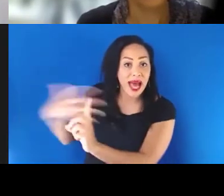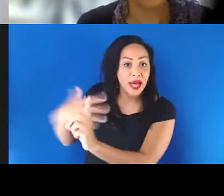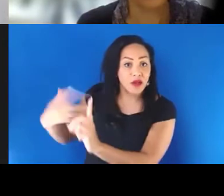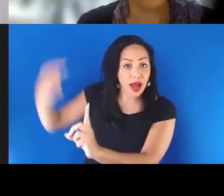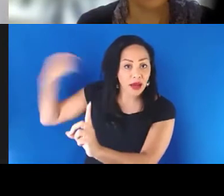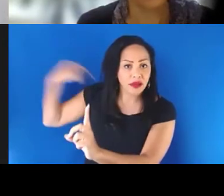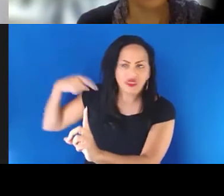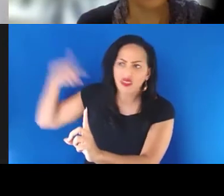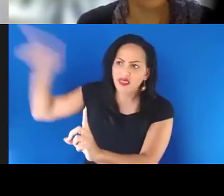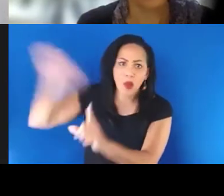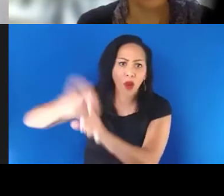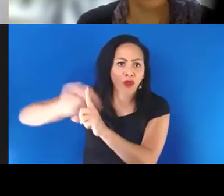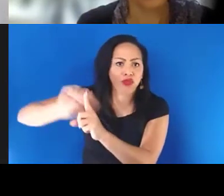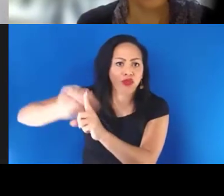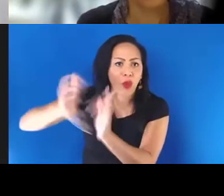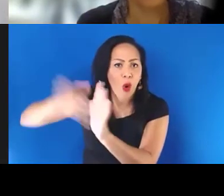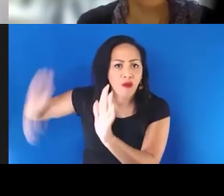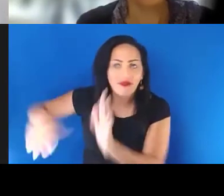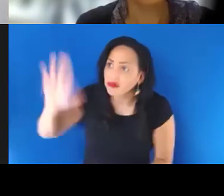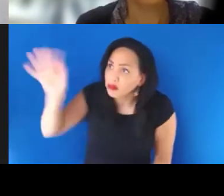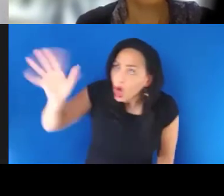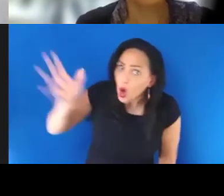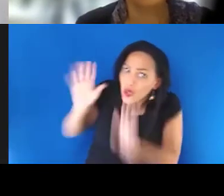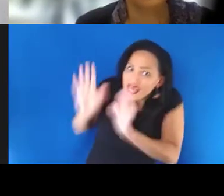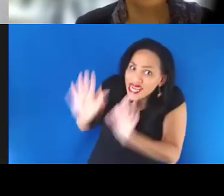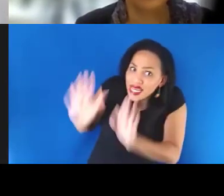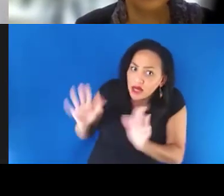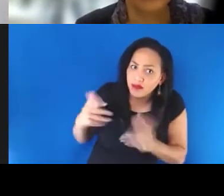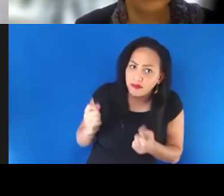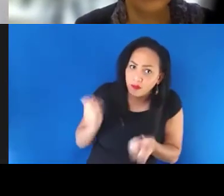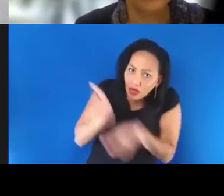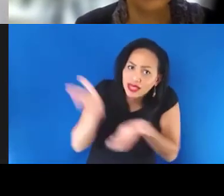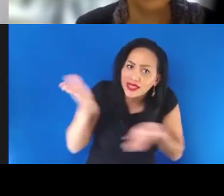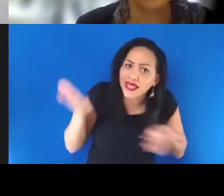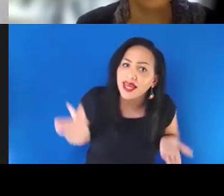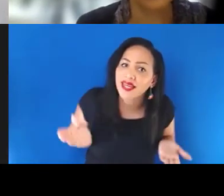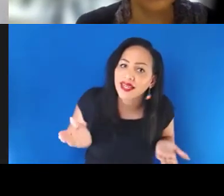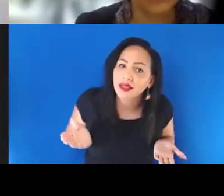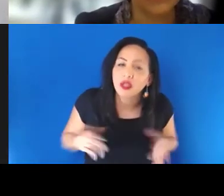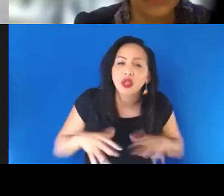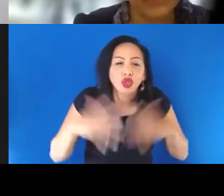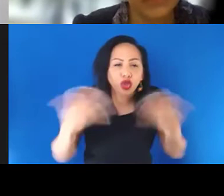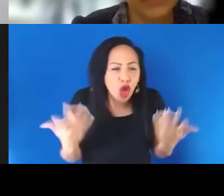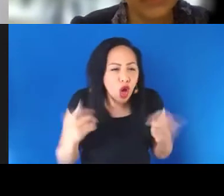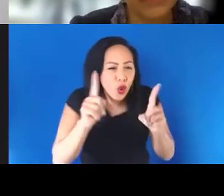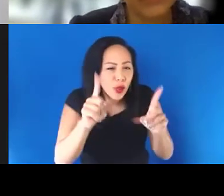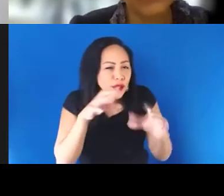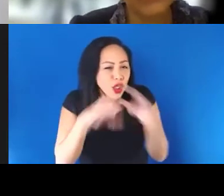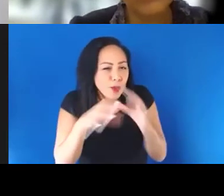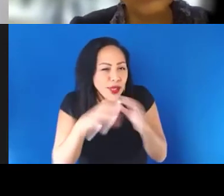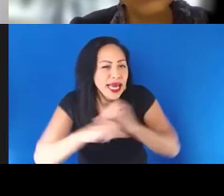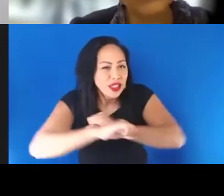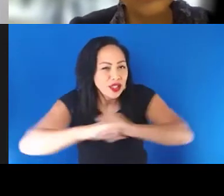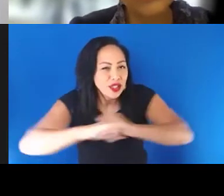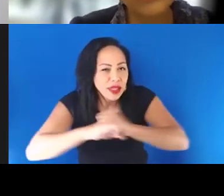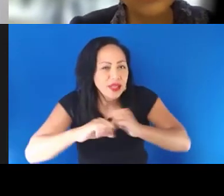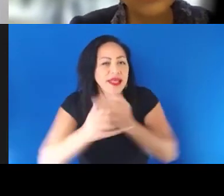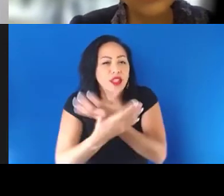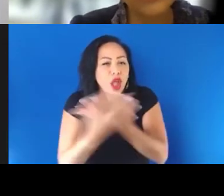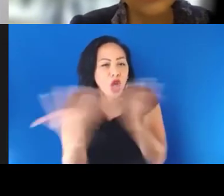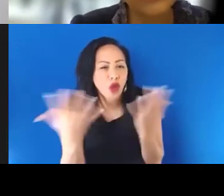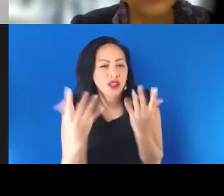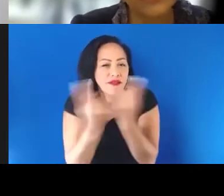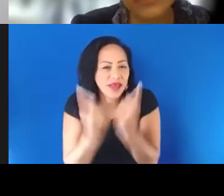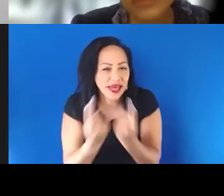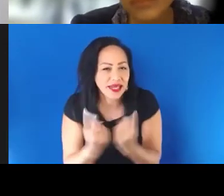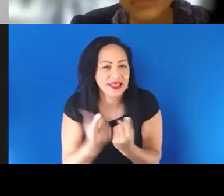in which I live. So in the communication space also, there's a lot of transformation that's